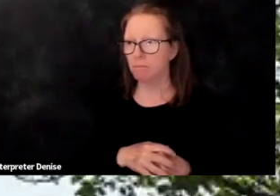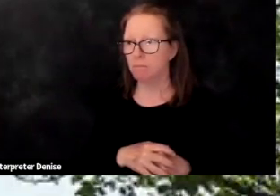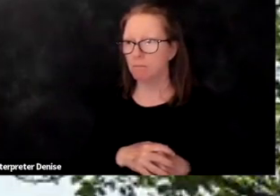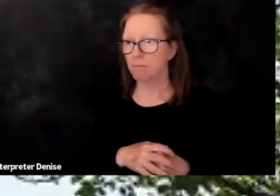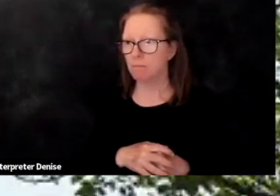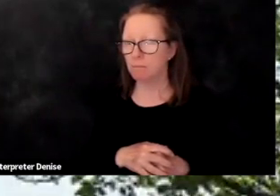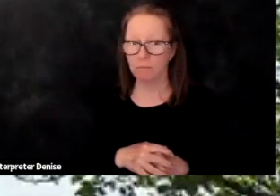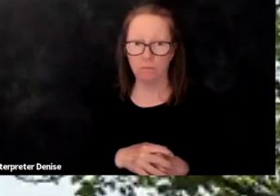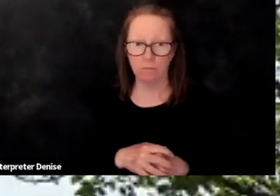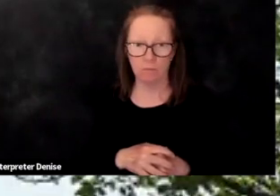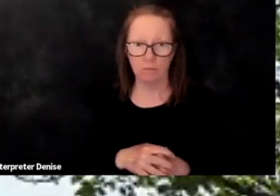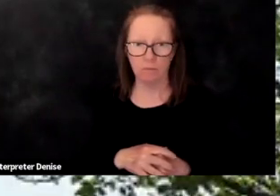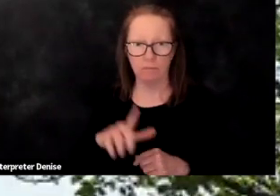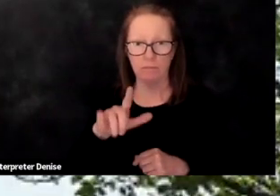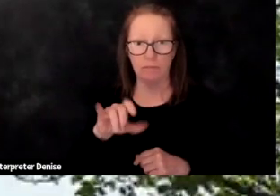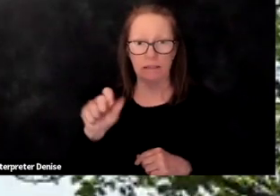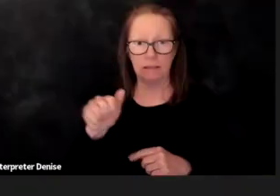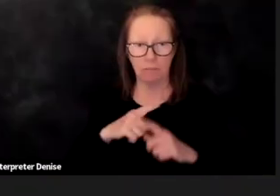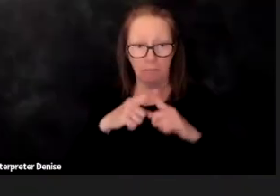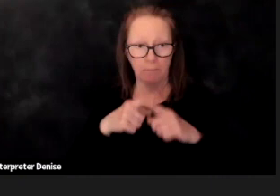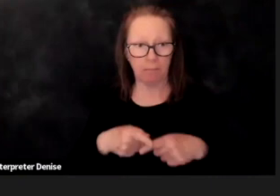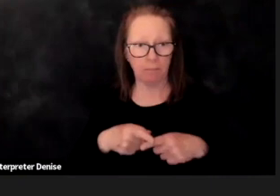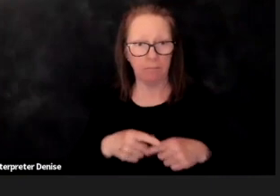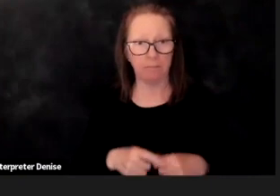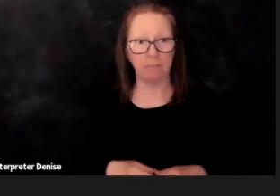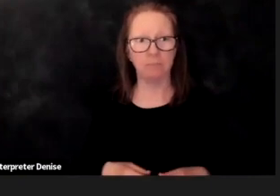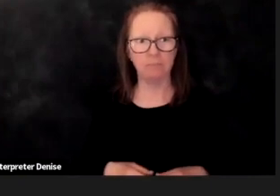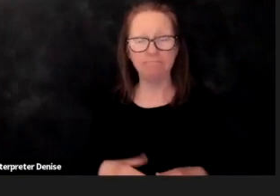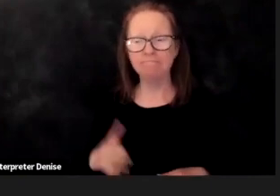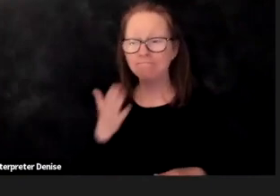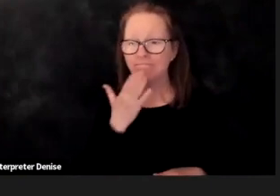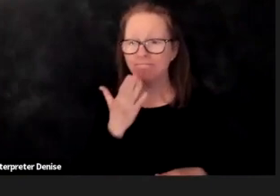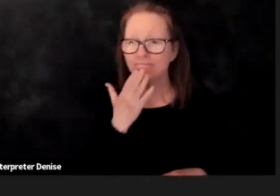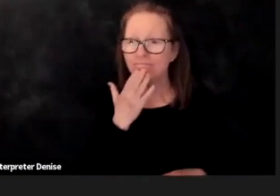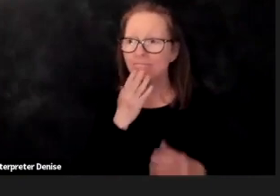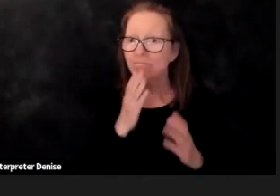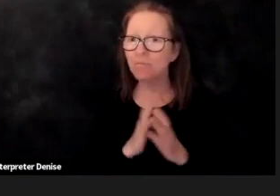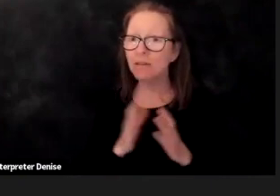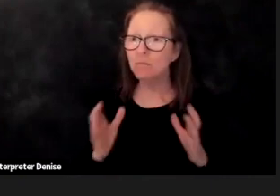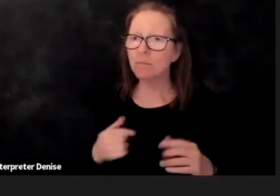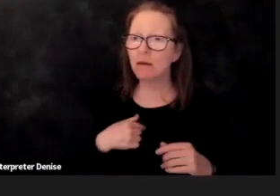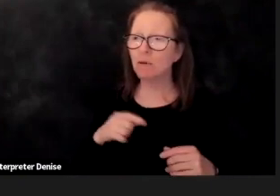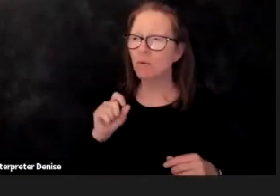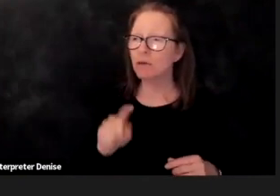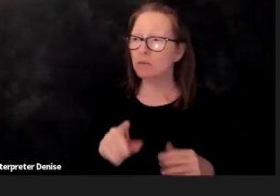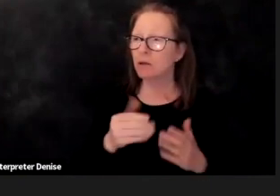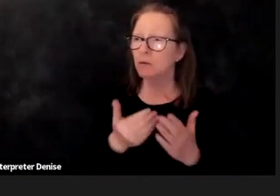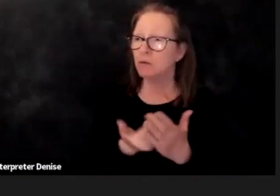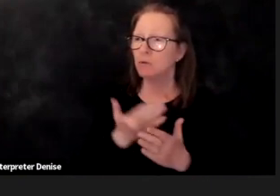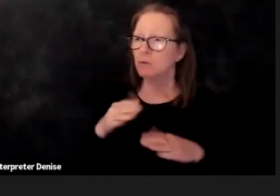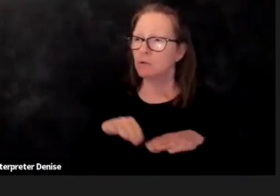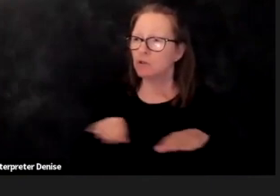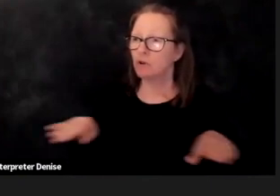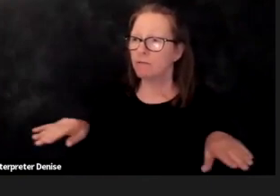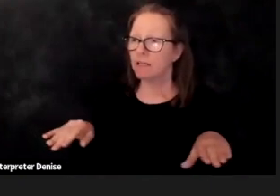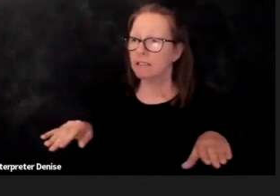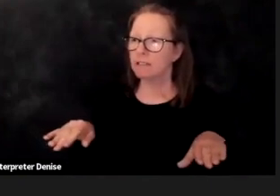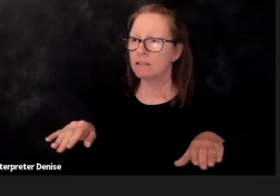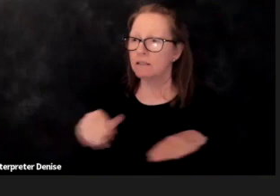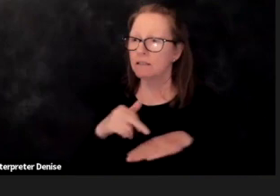your mic now, Lisa. Okay, thank you very much. I have a question about the new surface you're using in